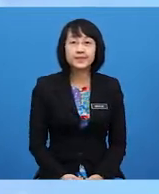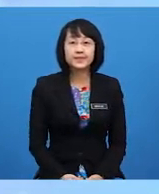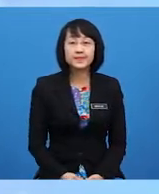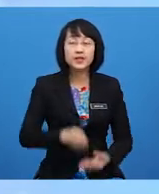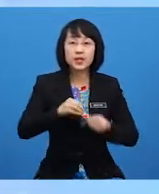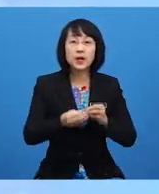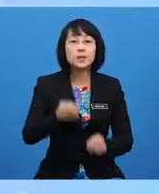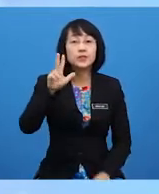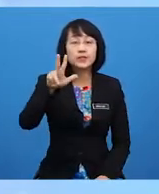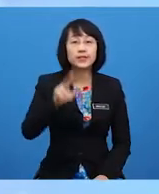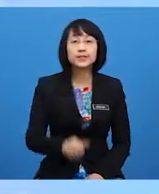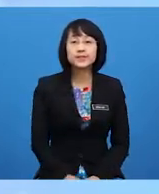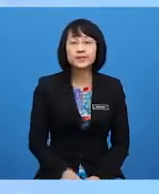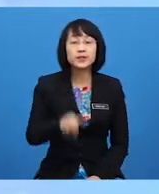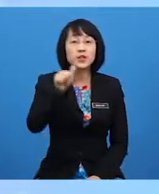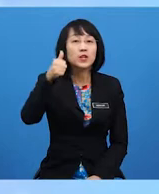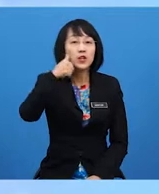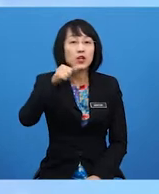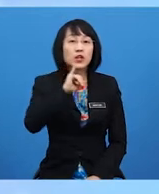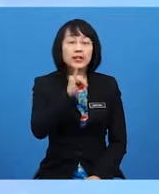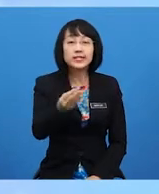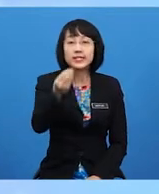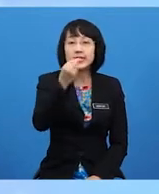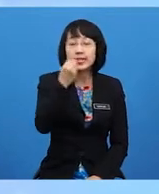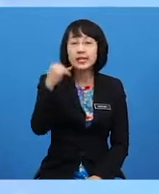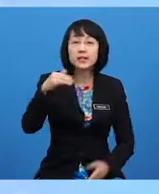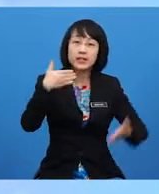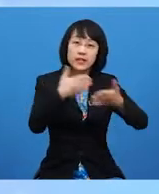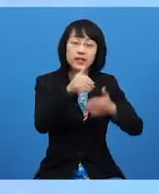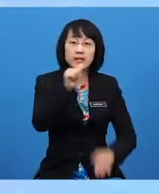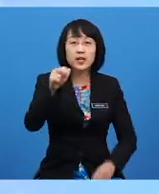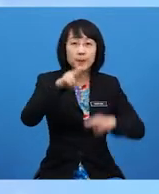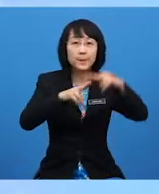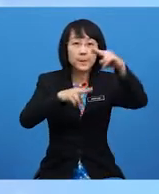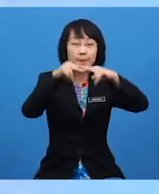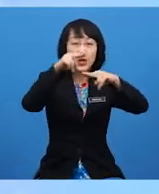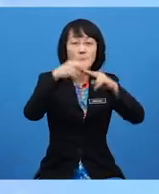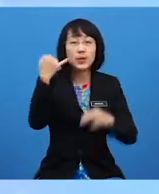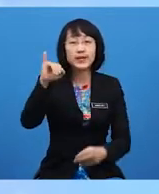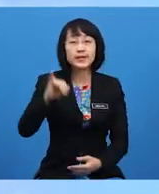And number three, a girl is eating near a building.